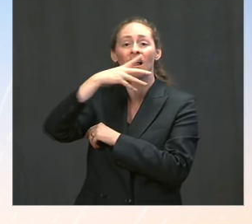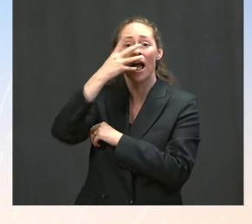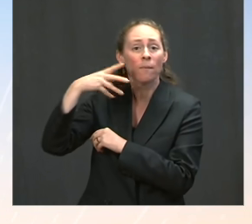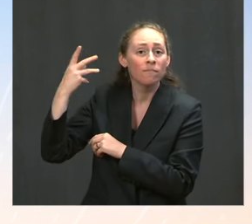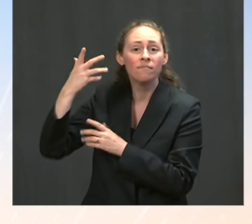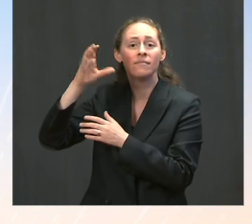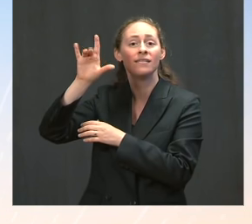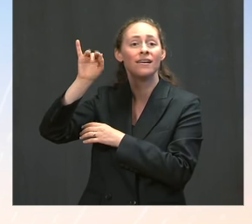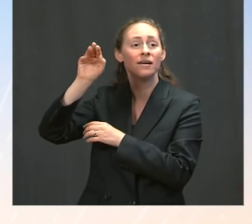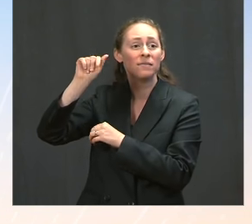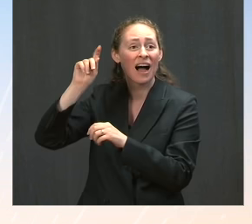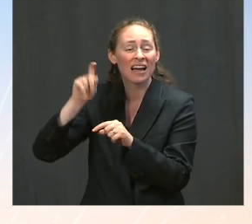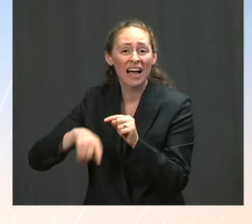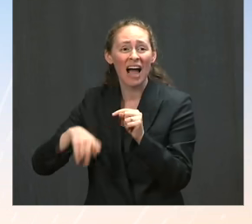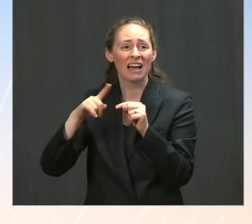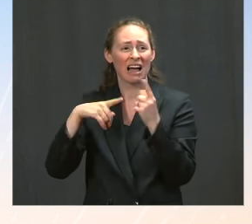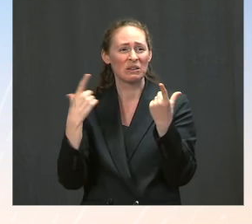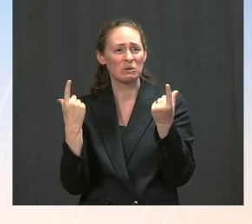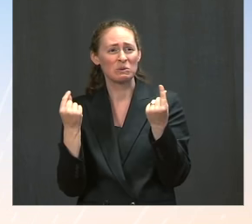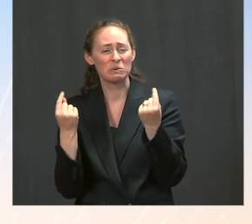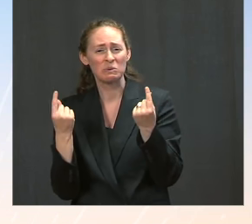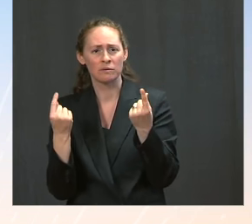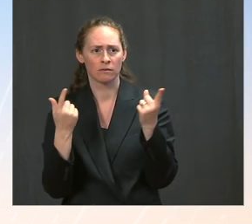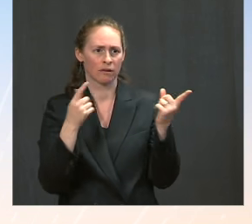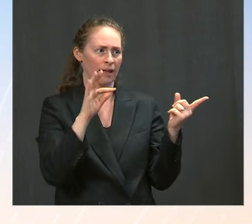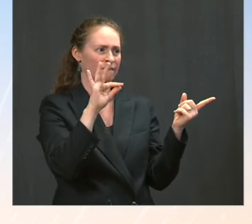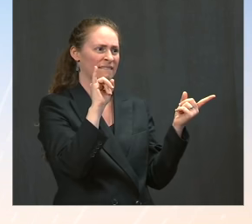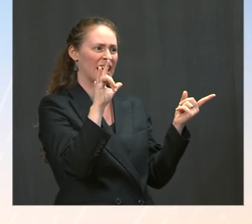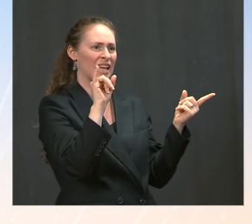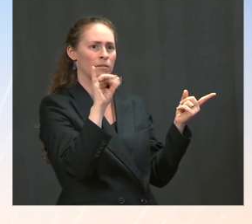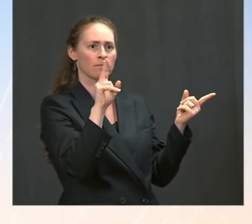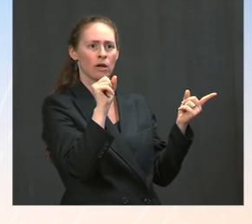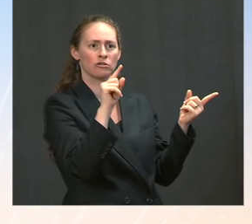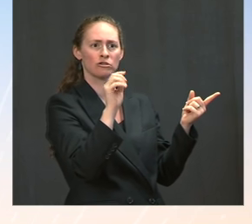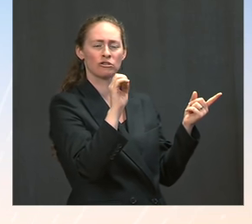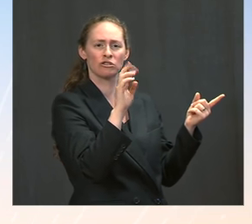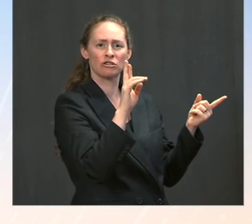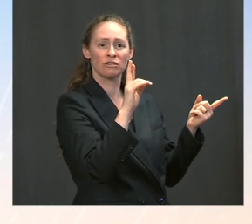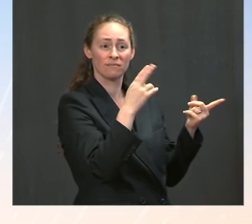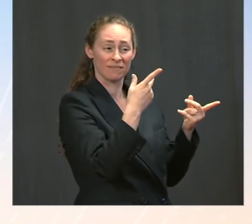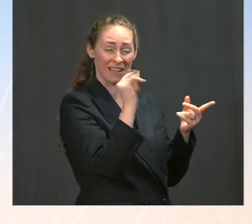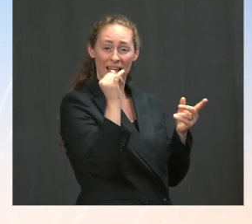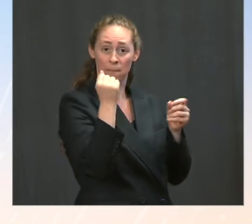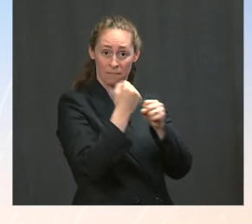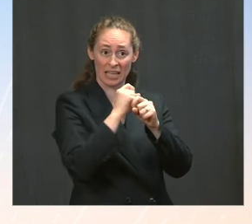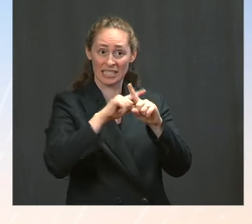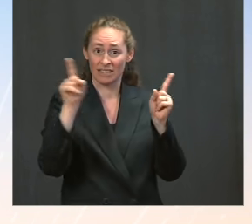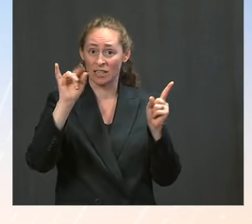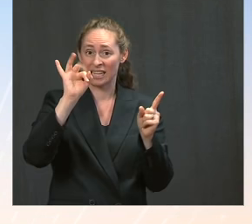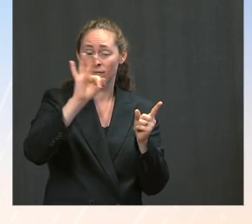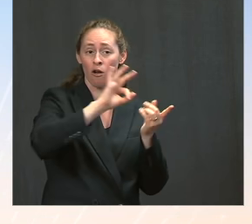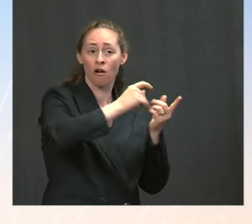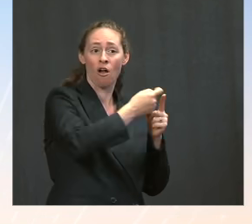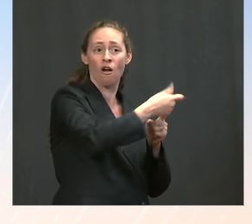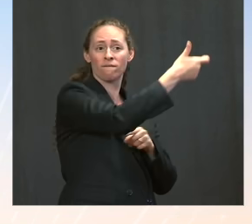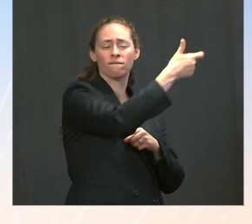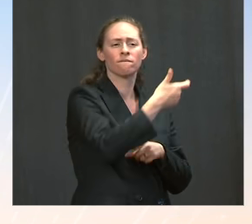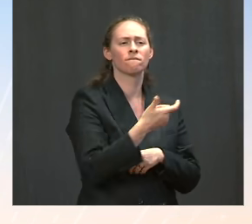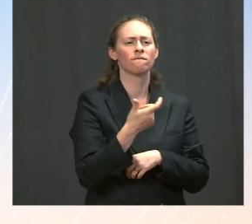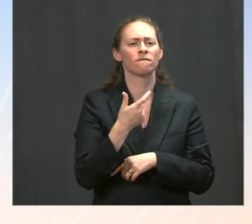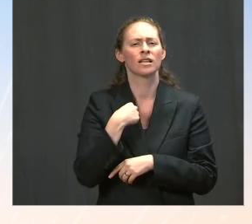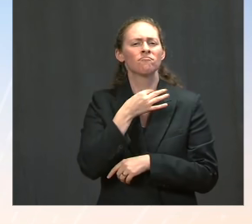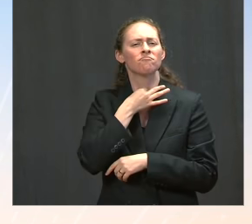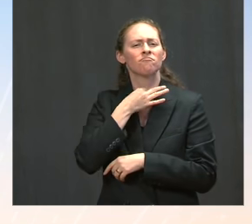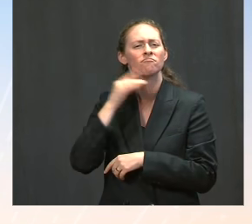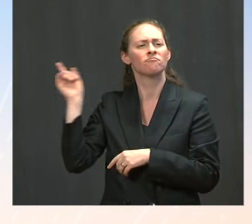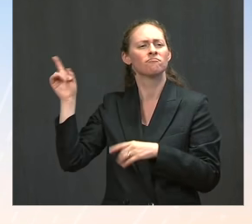between having the filibuster in place and getting rid of it? What's sort of the president's justification for not getting rid of it? Well, first, the president